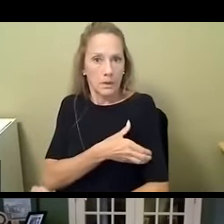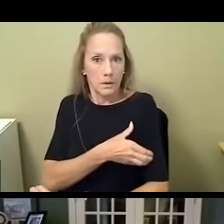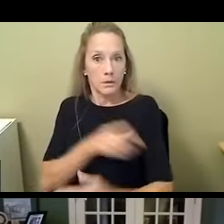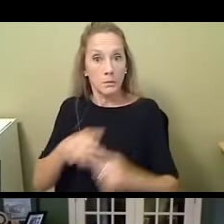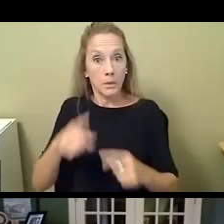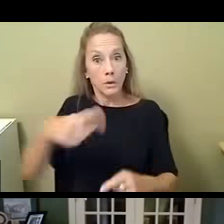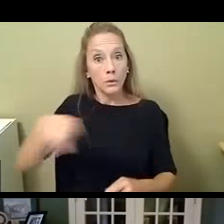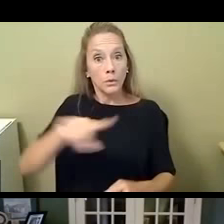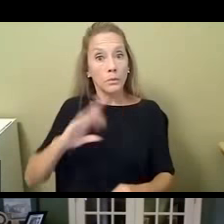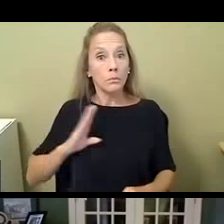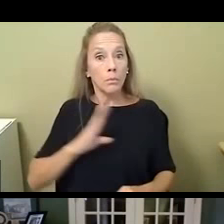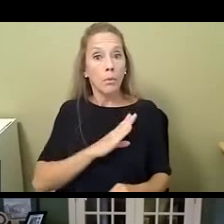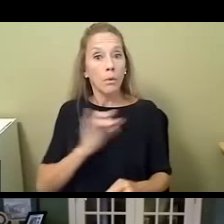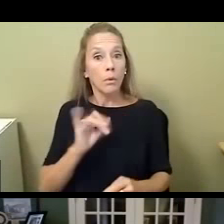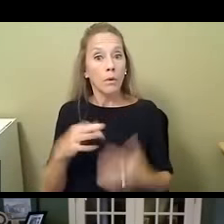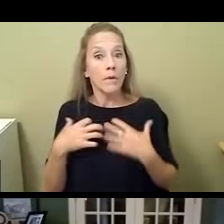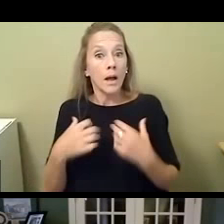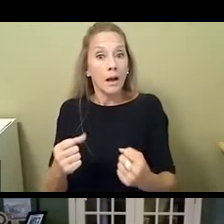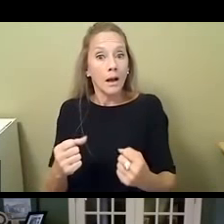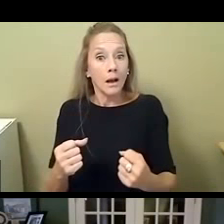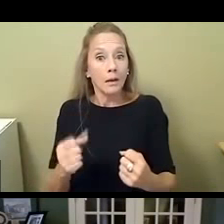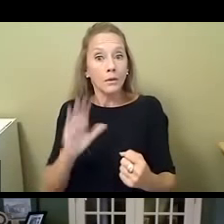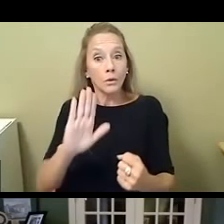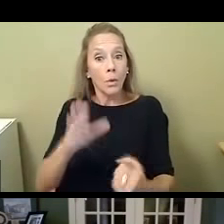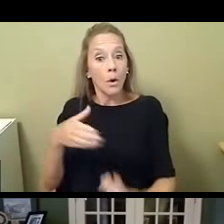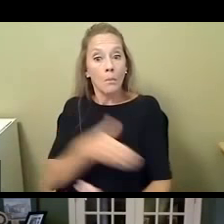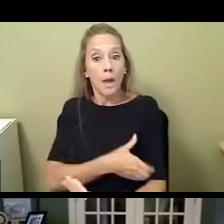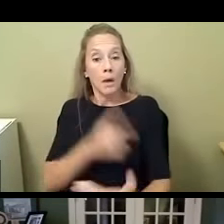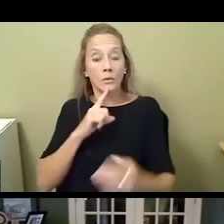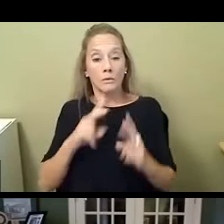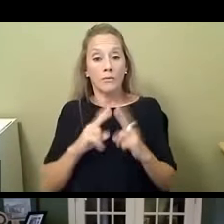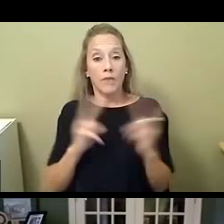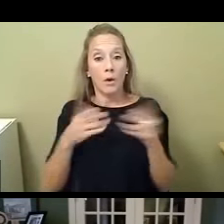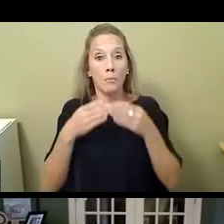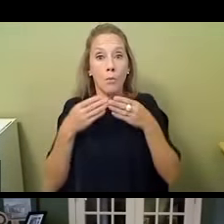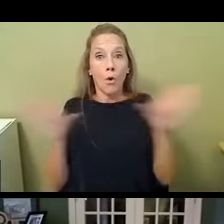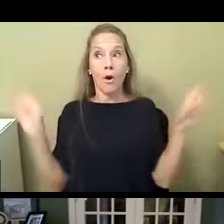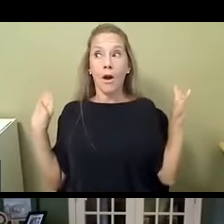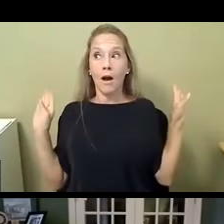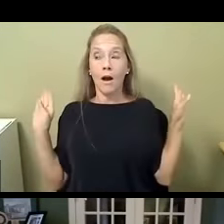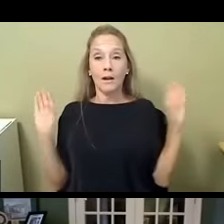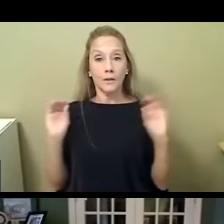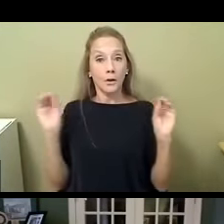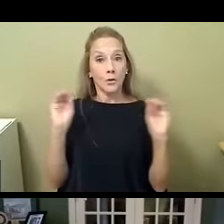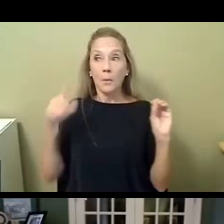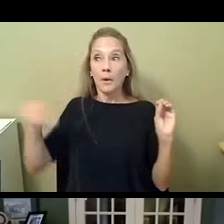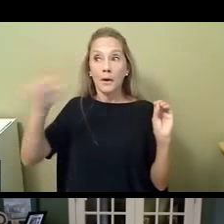are extremely broad. And no one knew this until the pandemic.